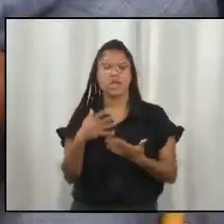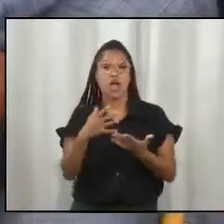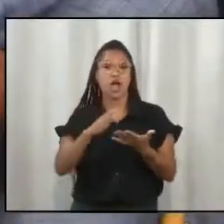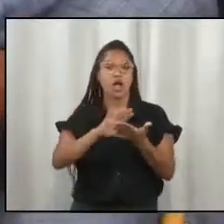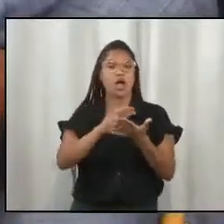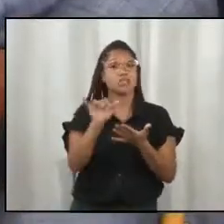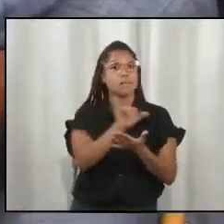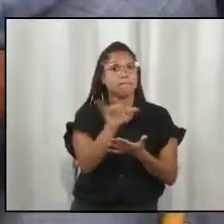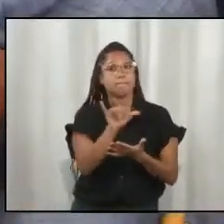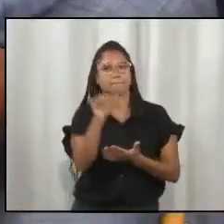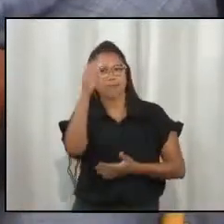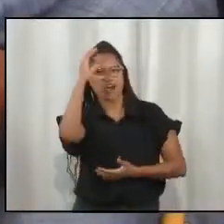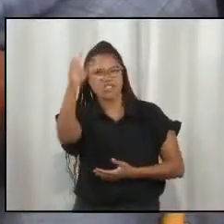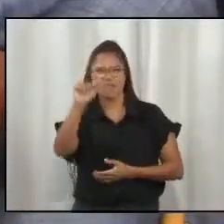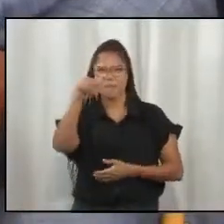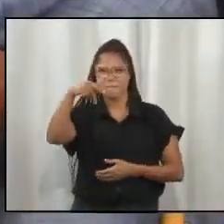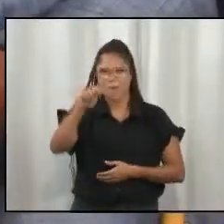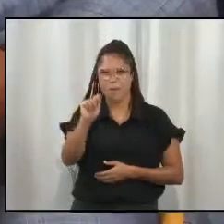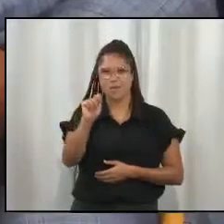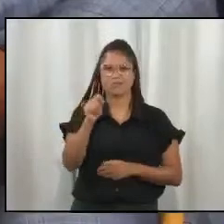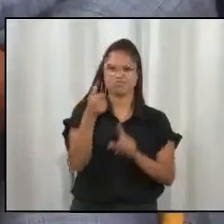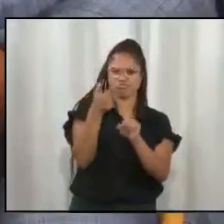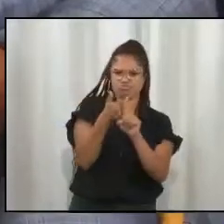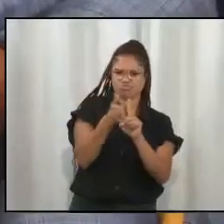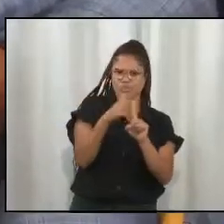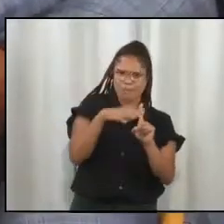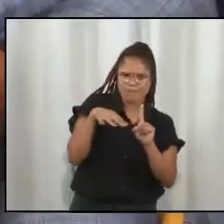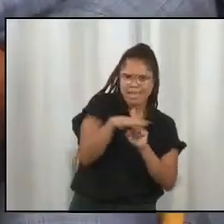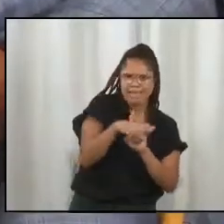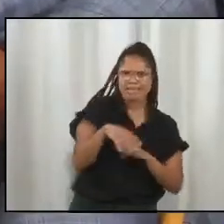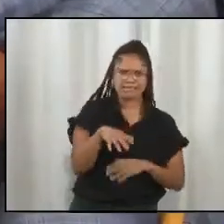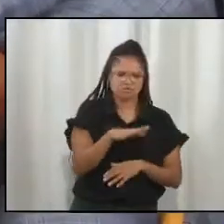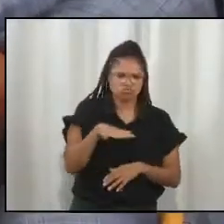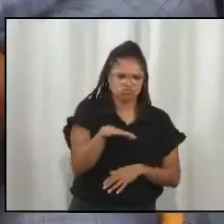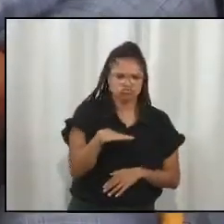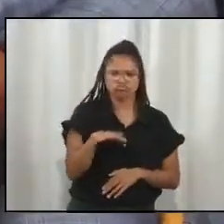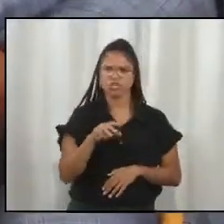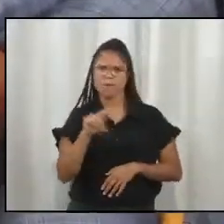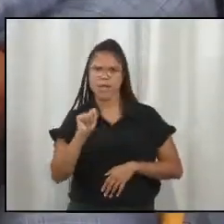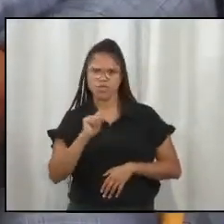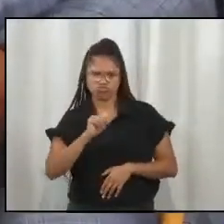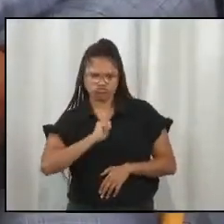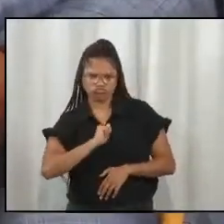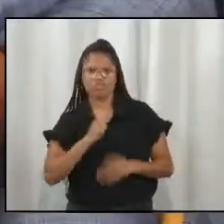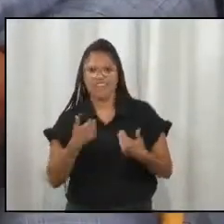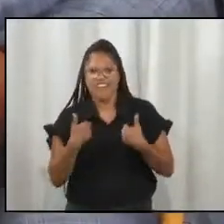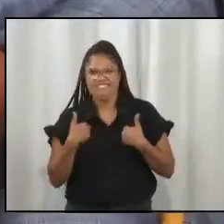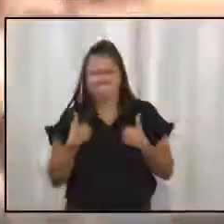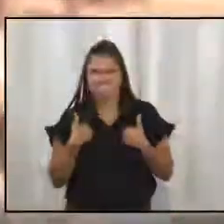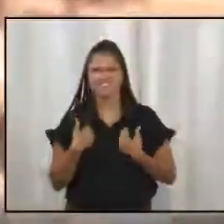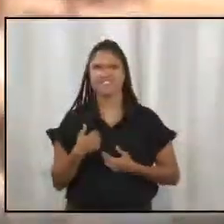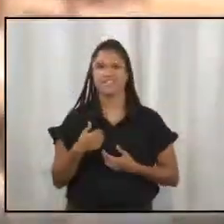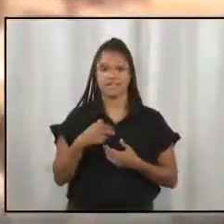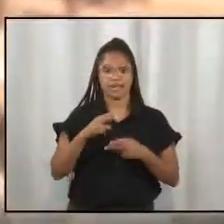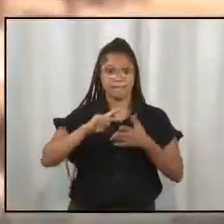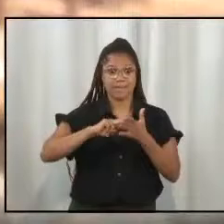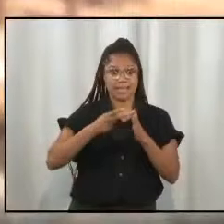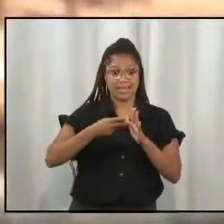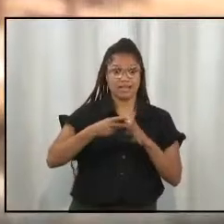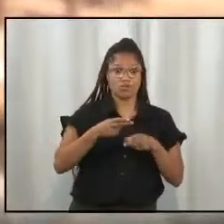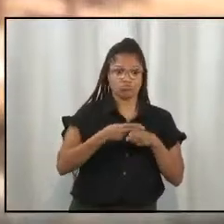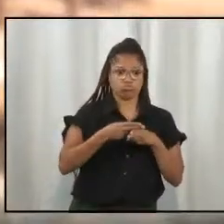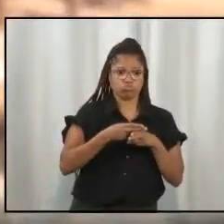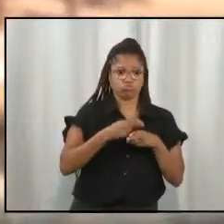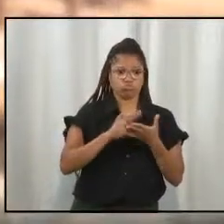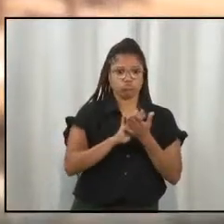you have your own space, your own bathroom, and really just prepares people for that transition into permanent housing. Through conducting